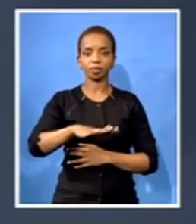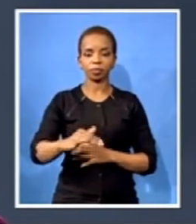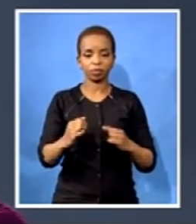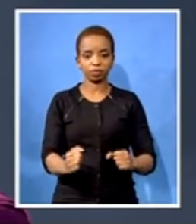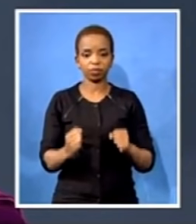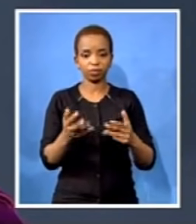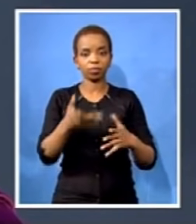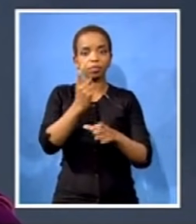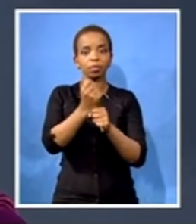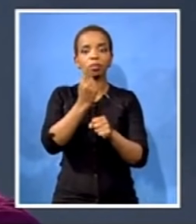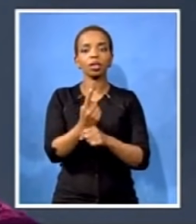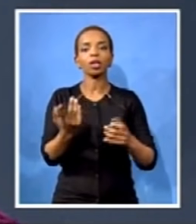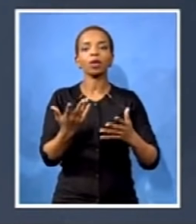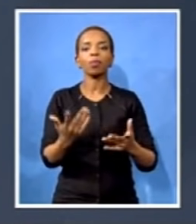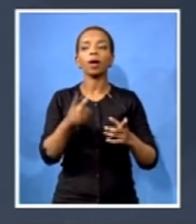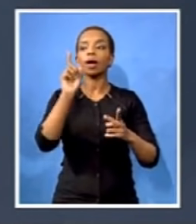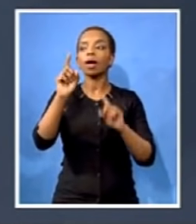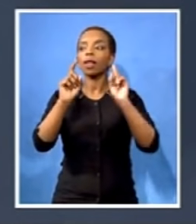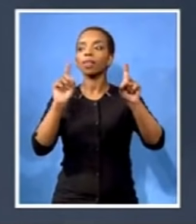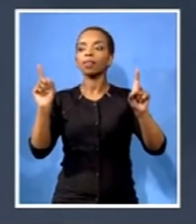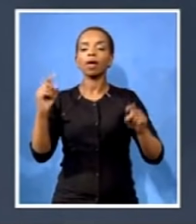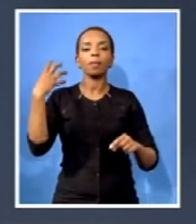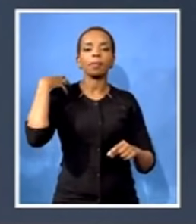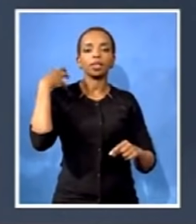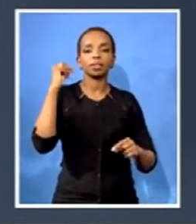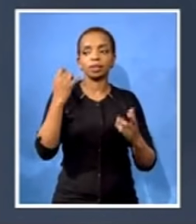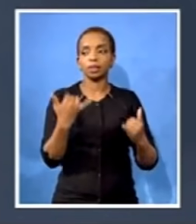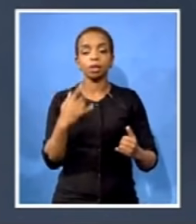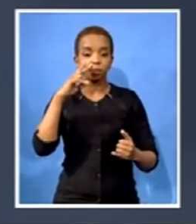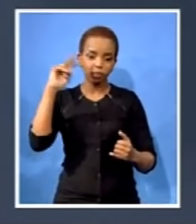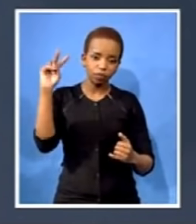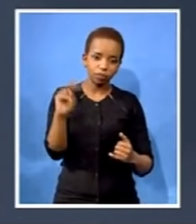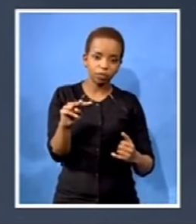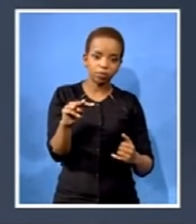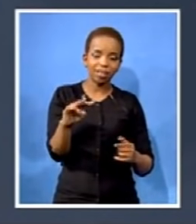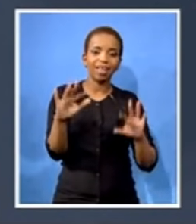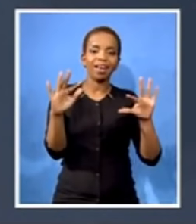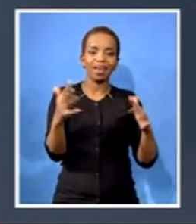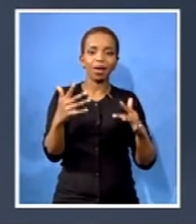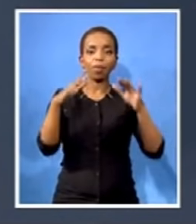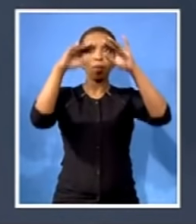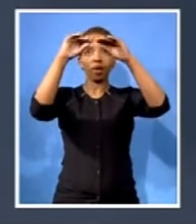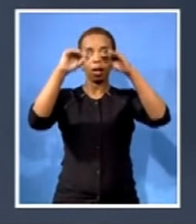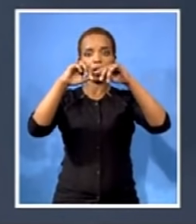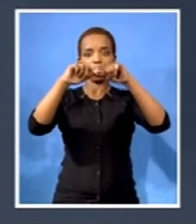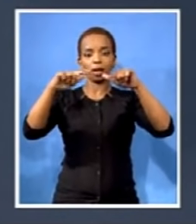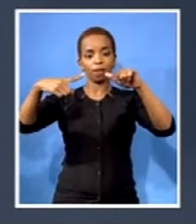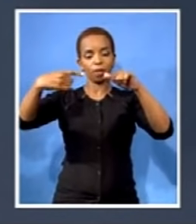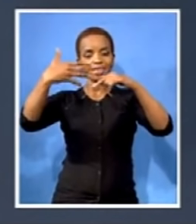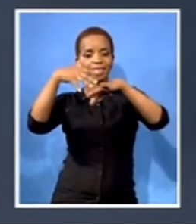at how to implement level 4. Alert level